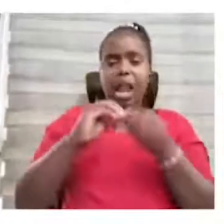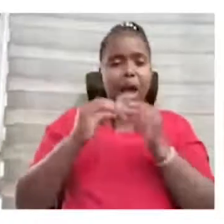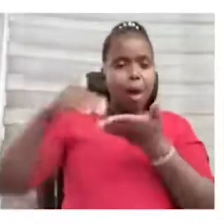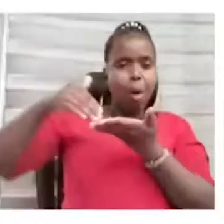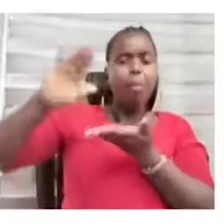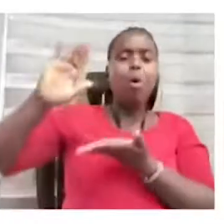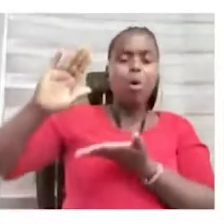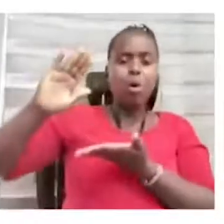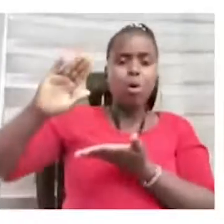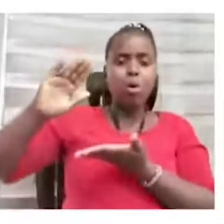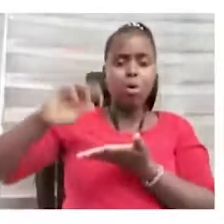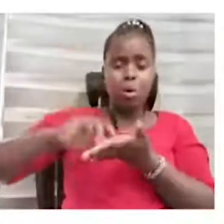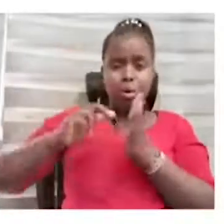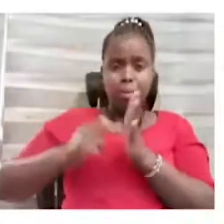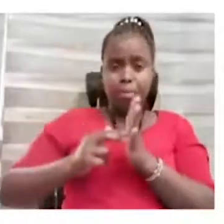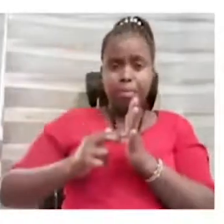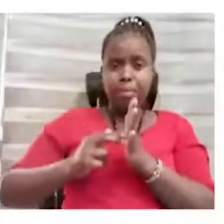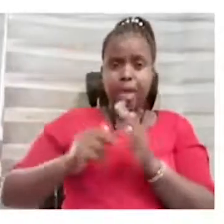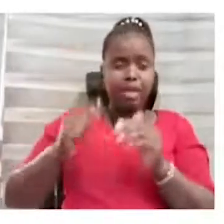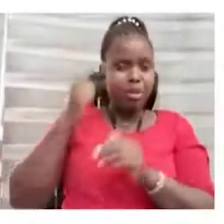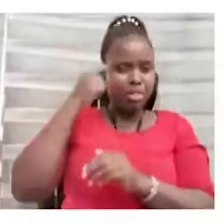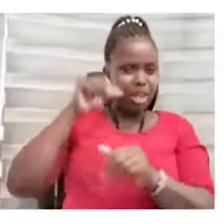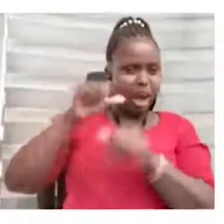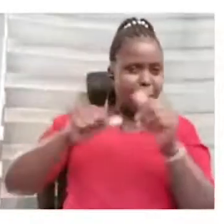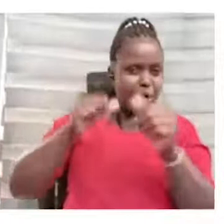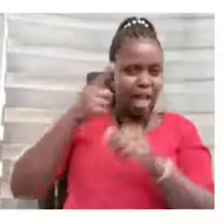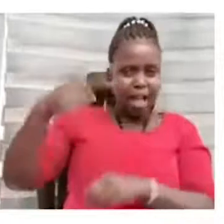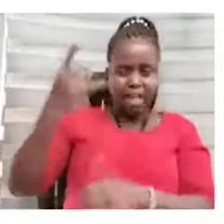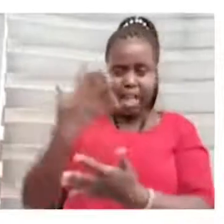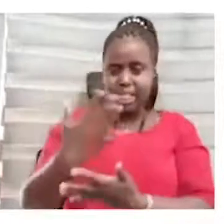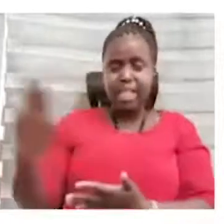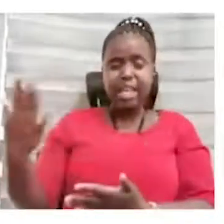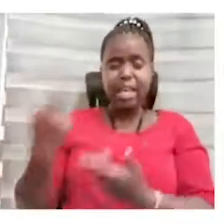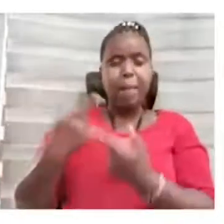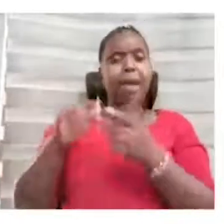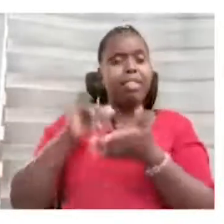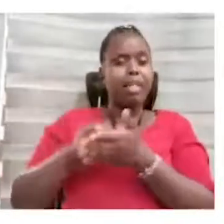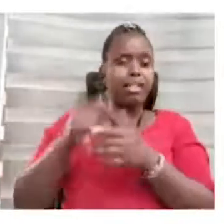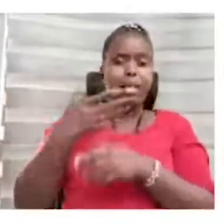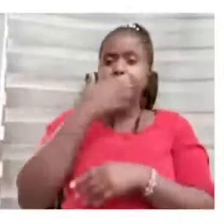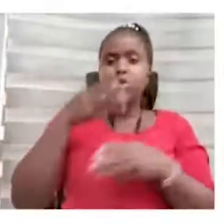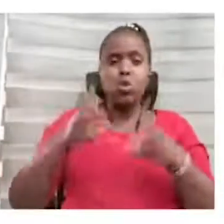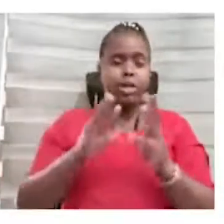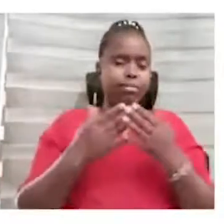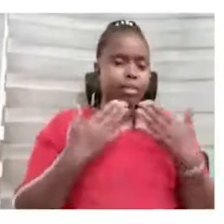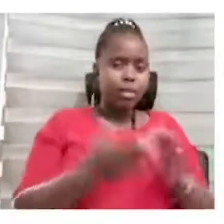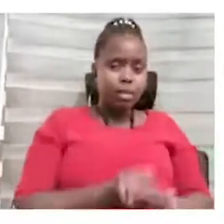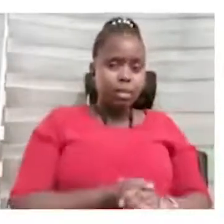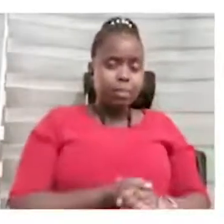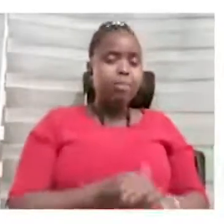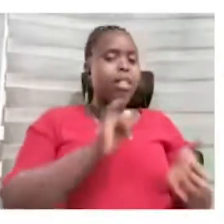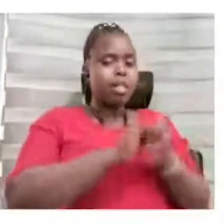it's the right thing, but I think the rewards will also be there as well. That's a really good point there, Brian, and you touched